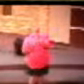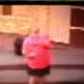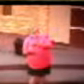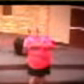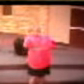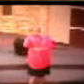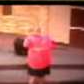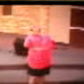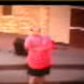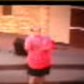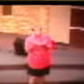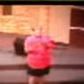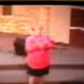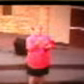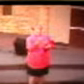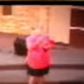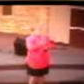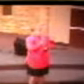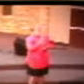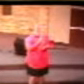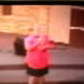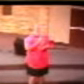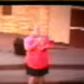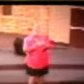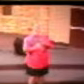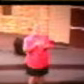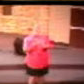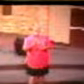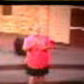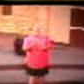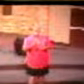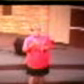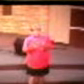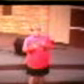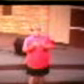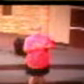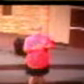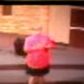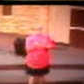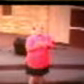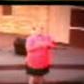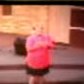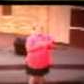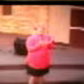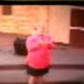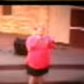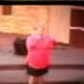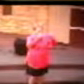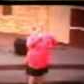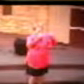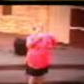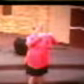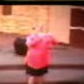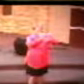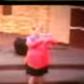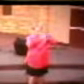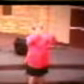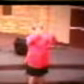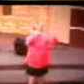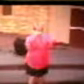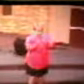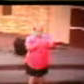Small little town, I mean, 400 or 500 people, little stone church building with, I don't know, not even 100 people there.